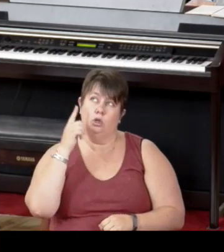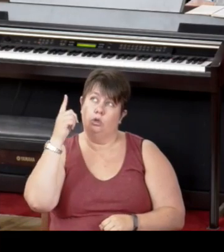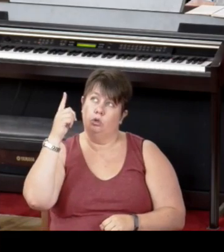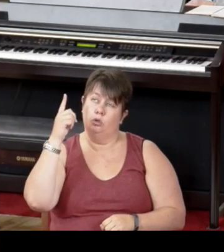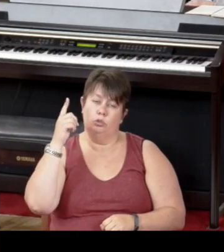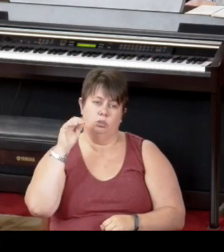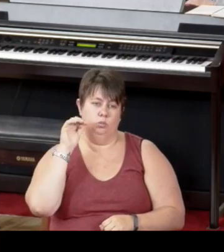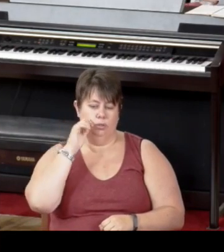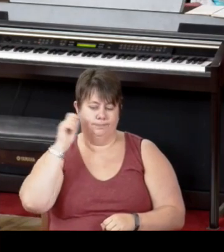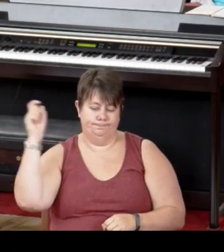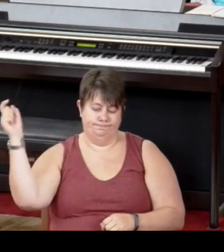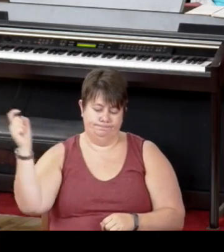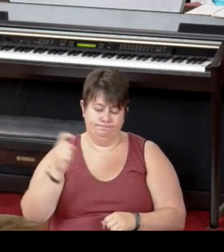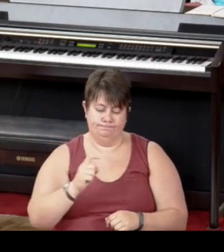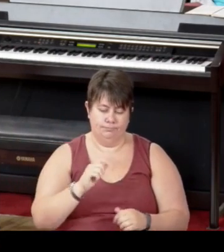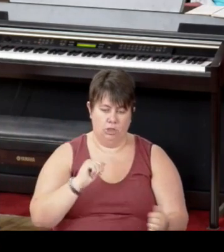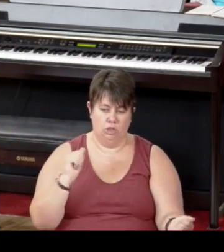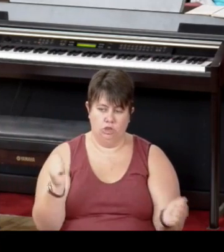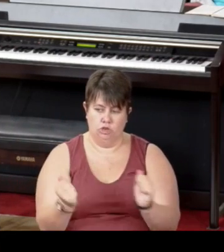set this world right.